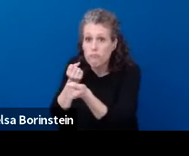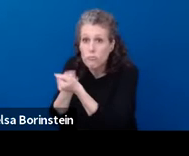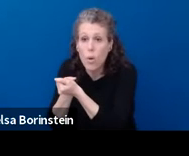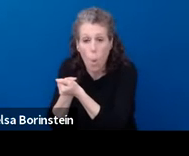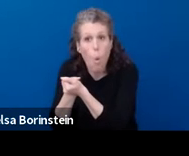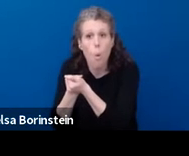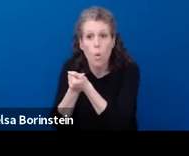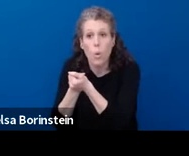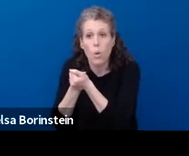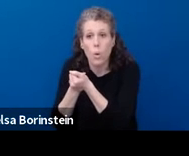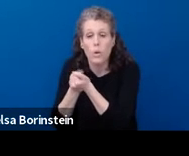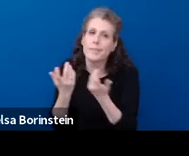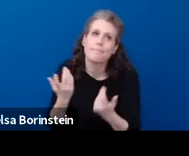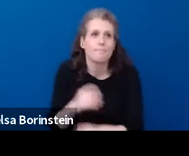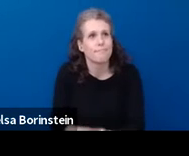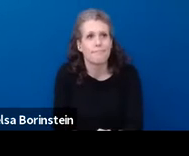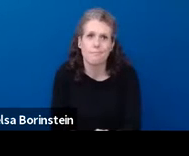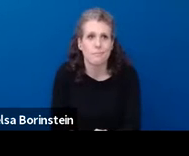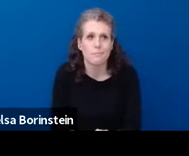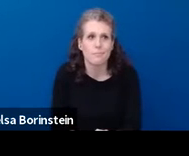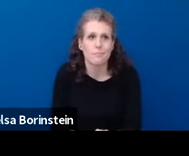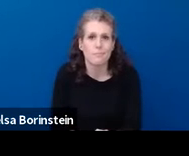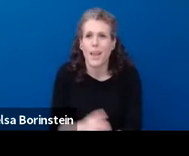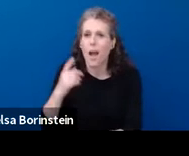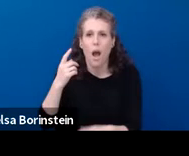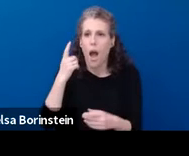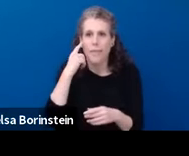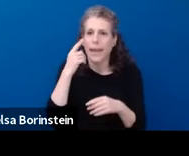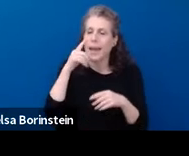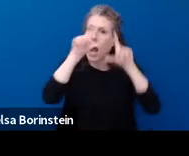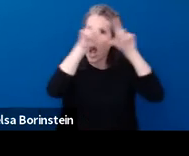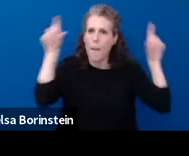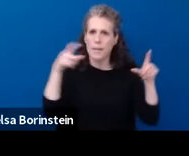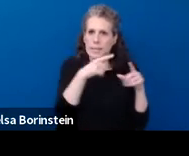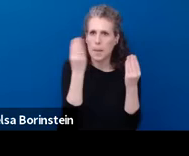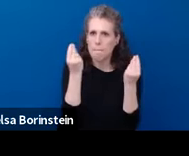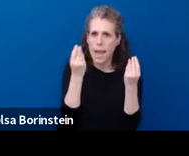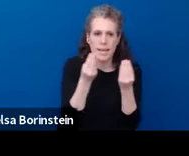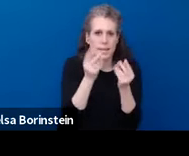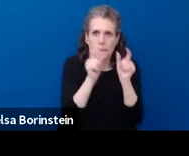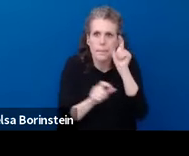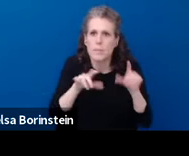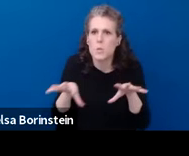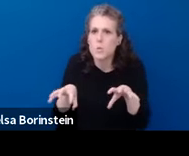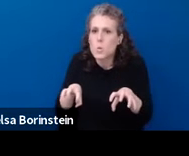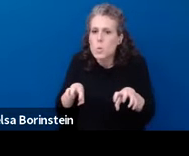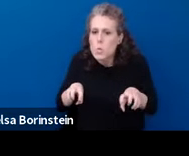often too tight with resources. Yeah. So they are